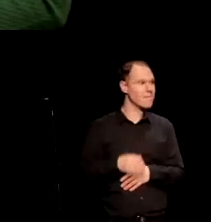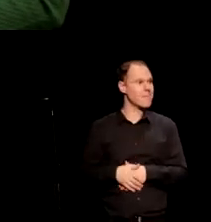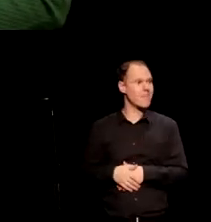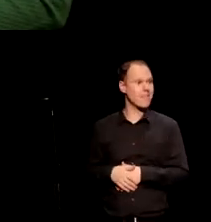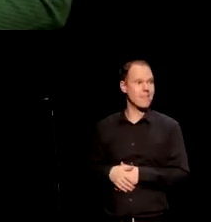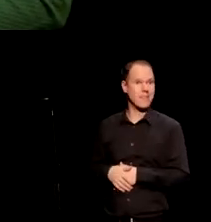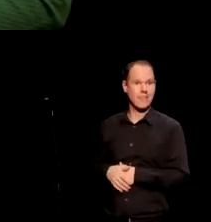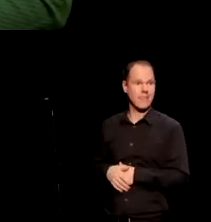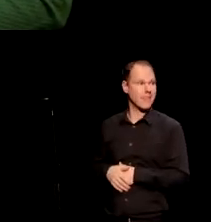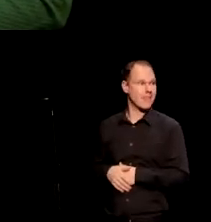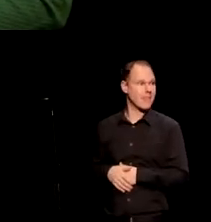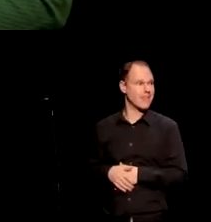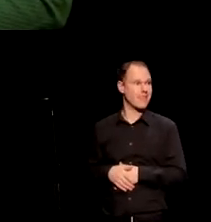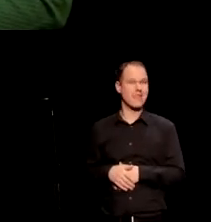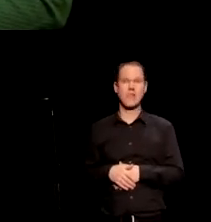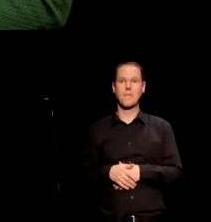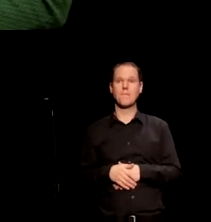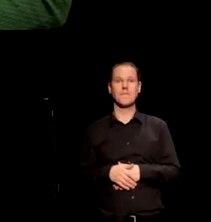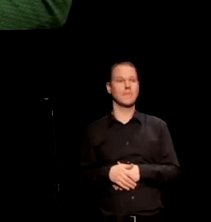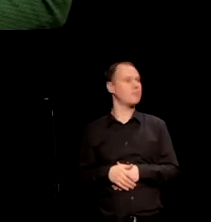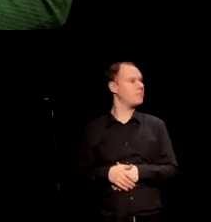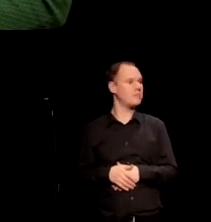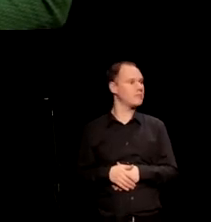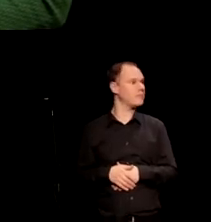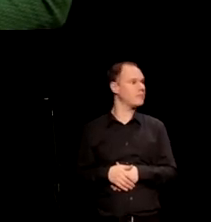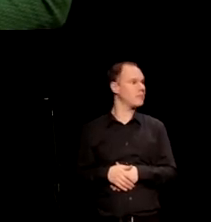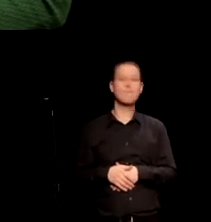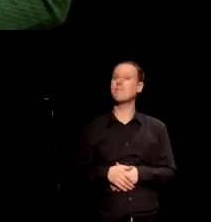I was going to say something just about. Excuse me.